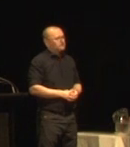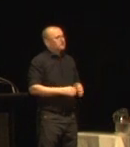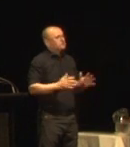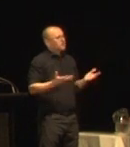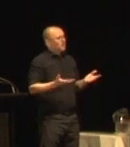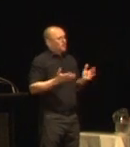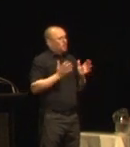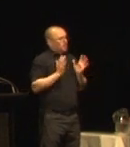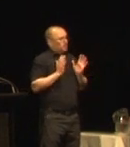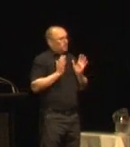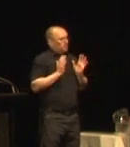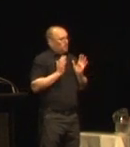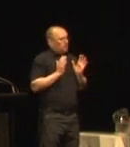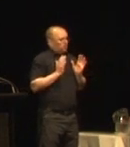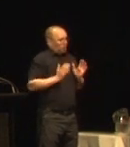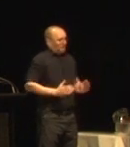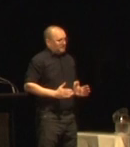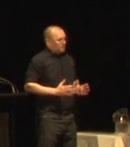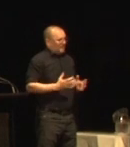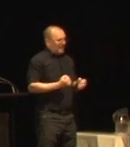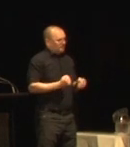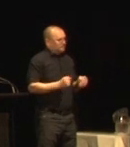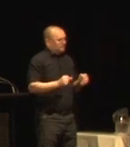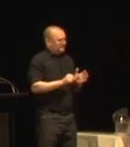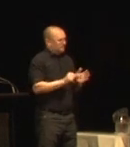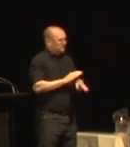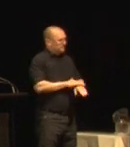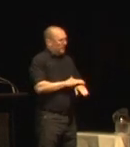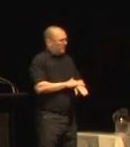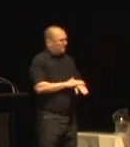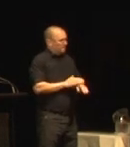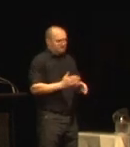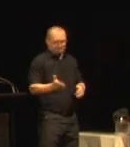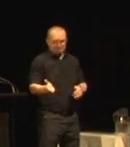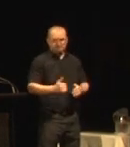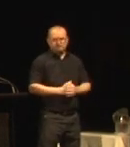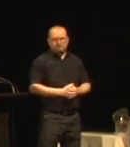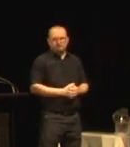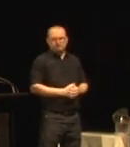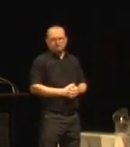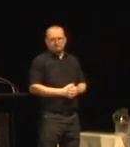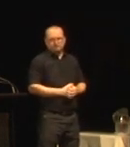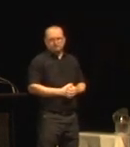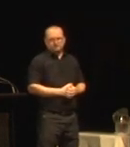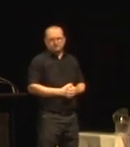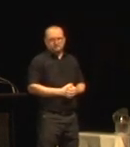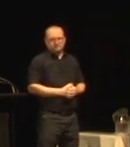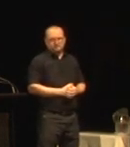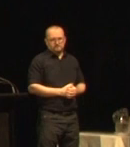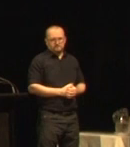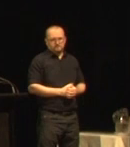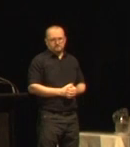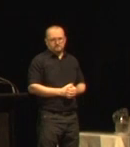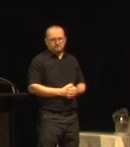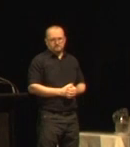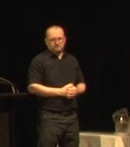our plate right now. This is a visual representation, the graphics for the United Nations Sustainable Development